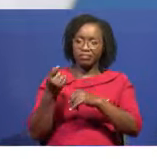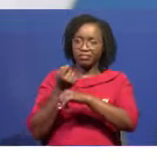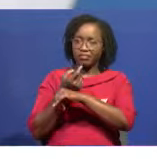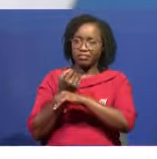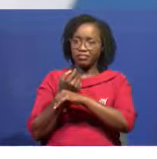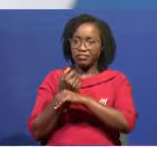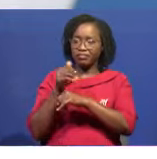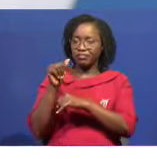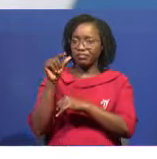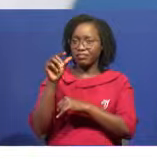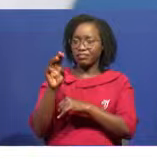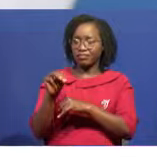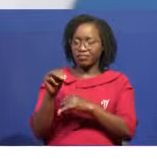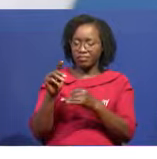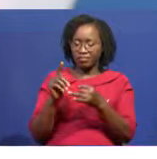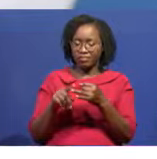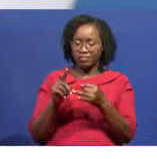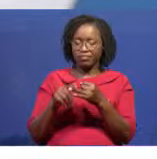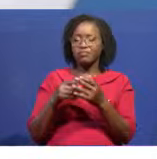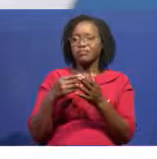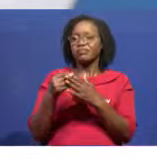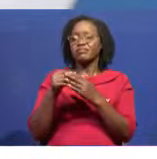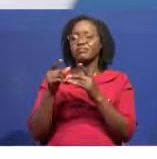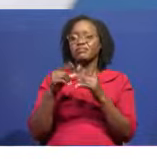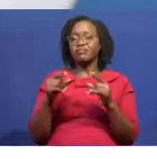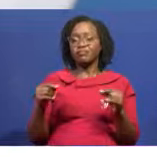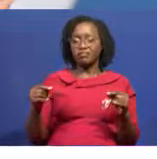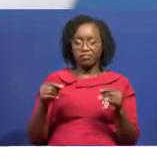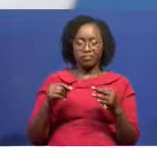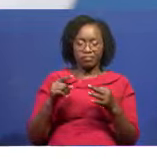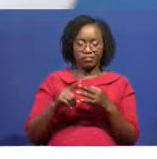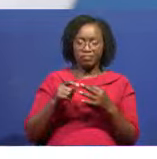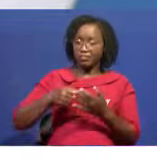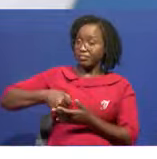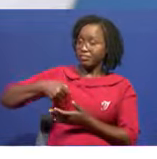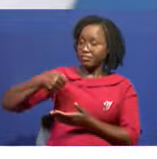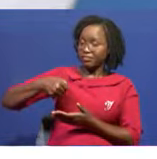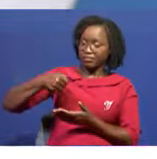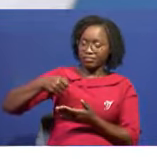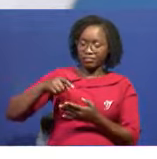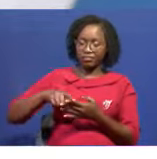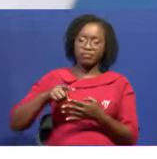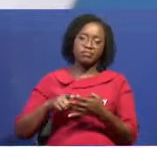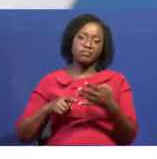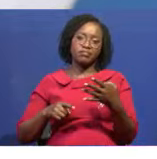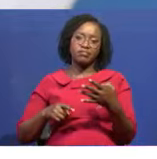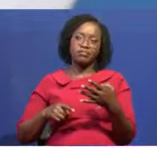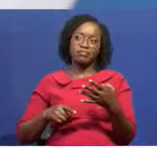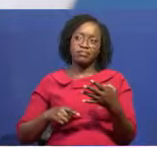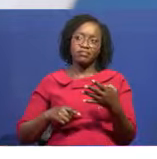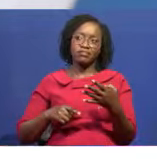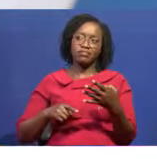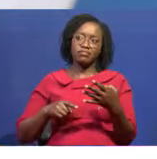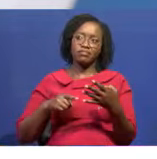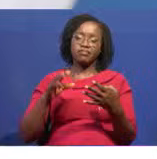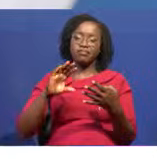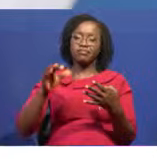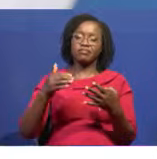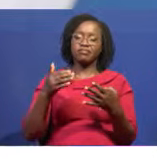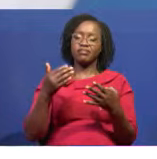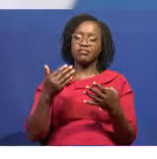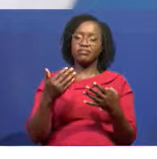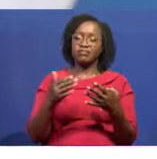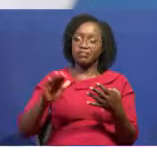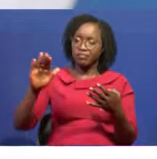for their annual general meeting, you'll see their financial statements, you'll see their budgets, you'll also see Hansard for county assemblies, you'll also